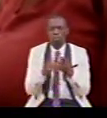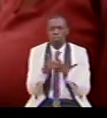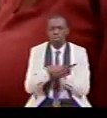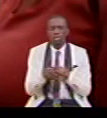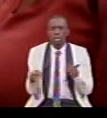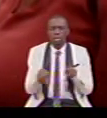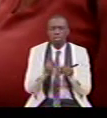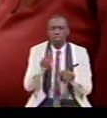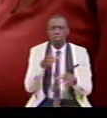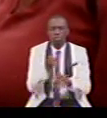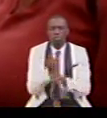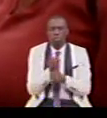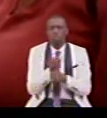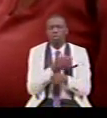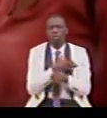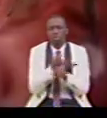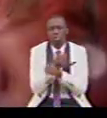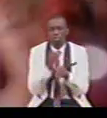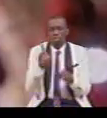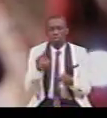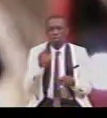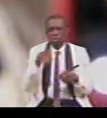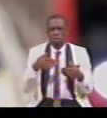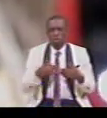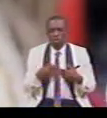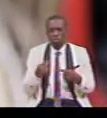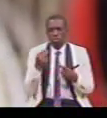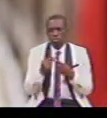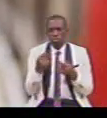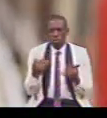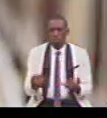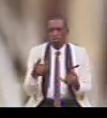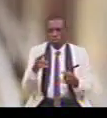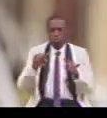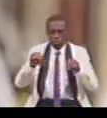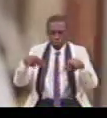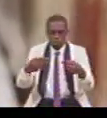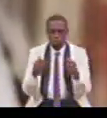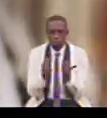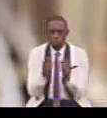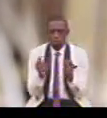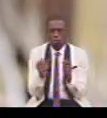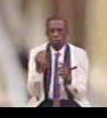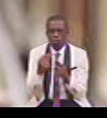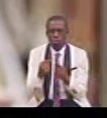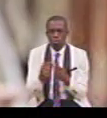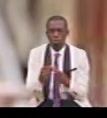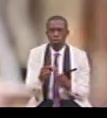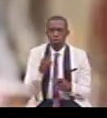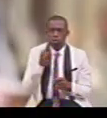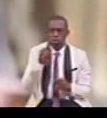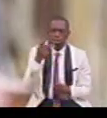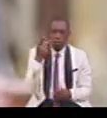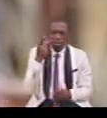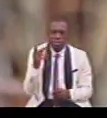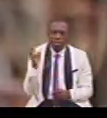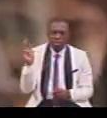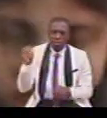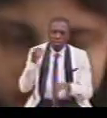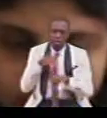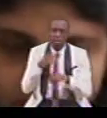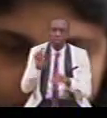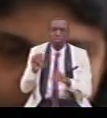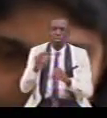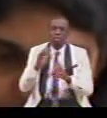saved the other word now you possess the word of God was that word the lord gave the word you see them at the train